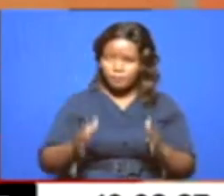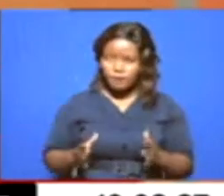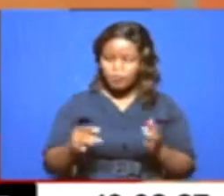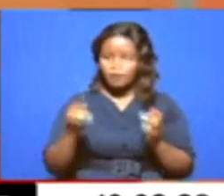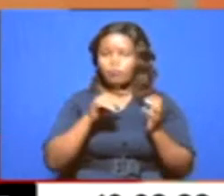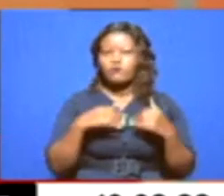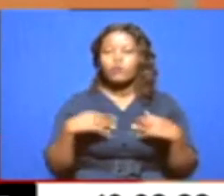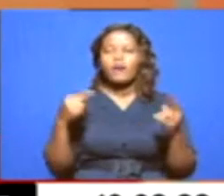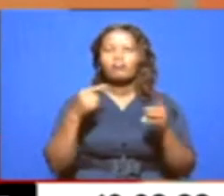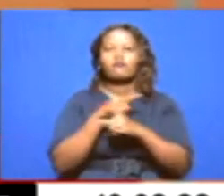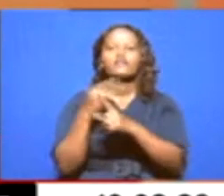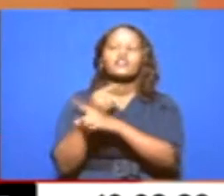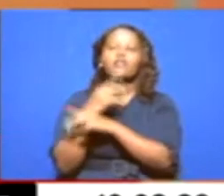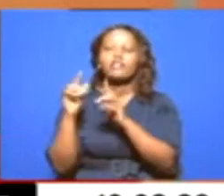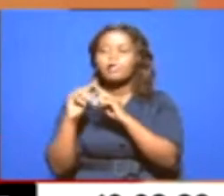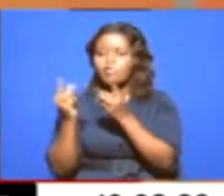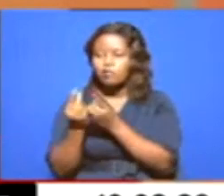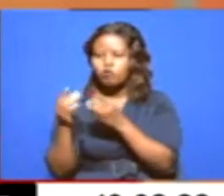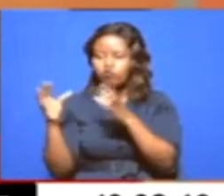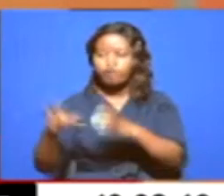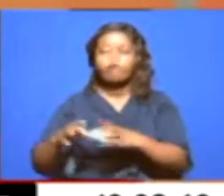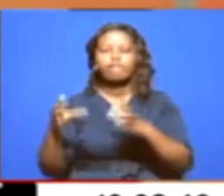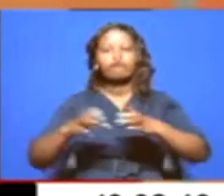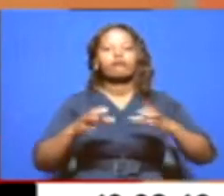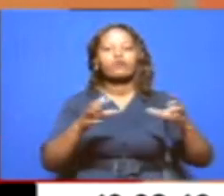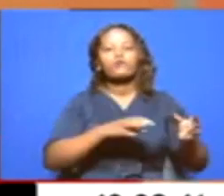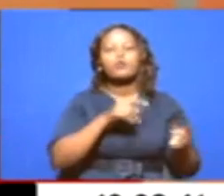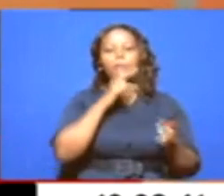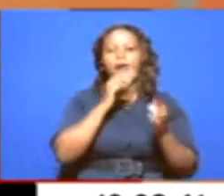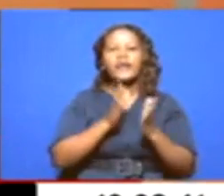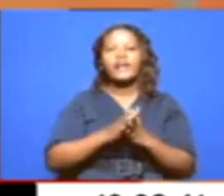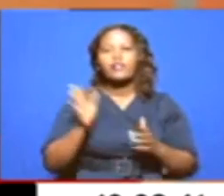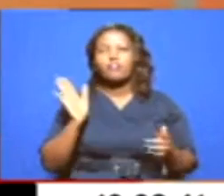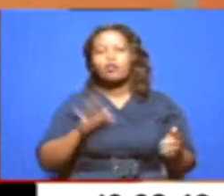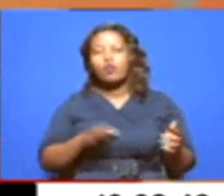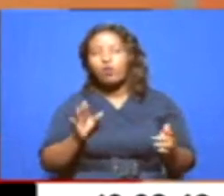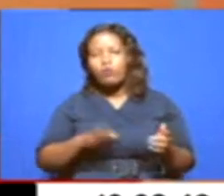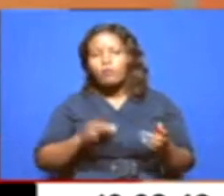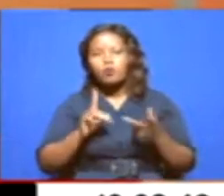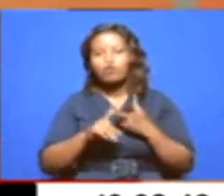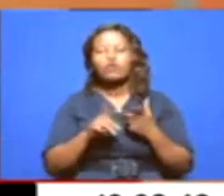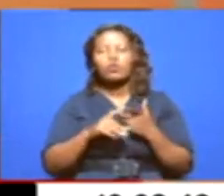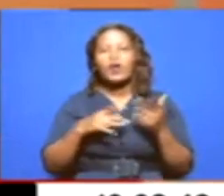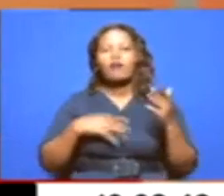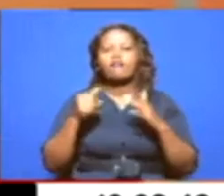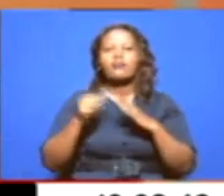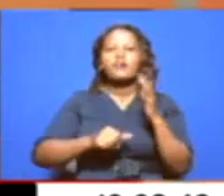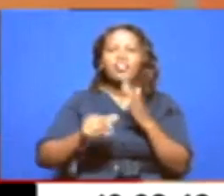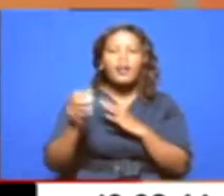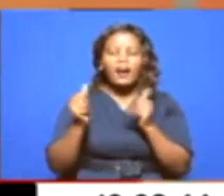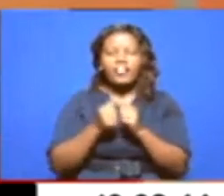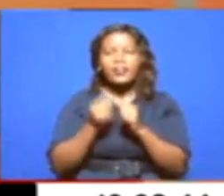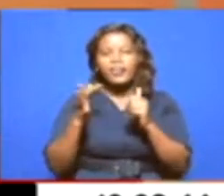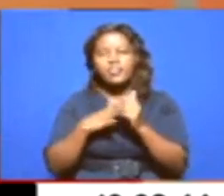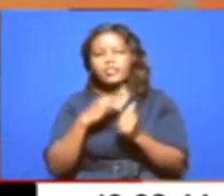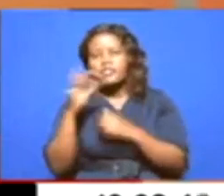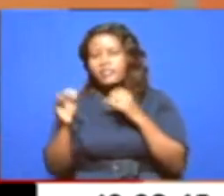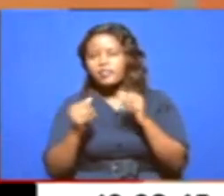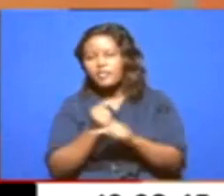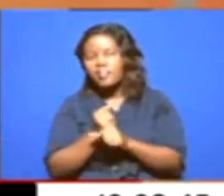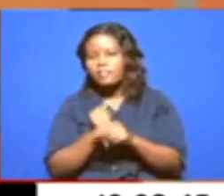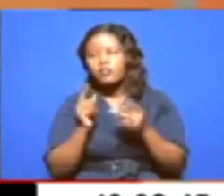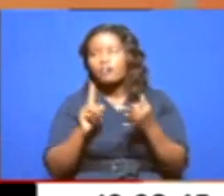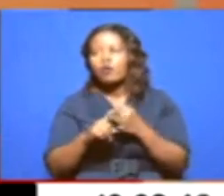and women, and then we have the under 20, 8 kilometers, 6 kilometers. We have also under 18, 6 kilometers, 5 kilometers, and also kids